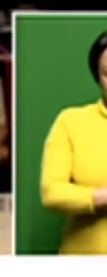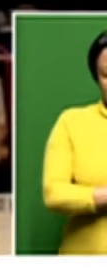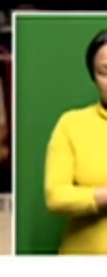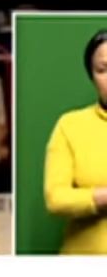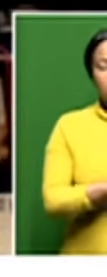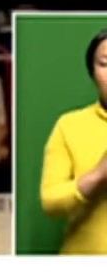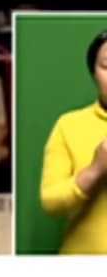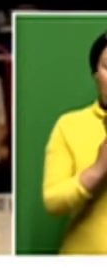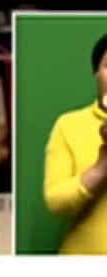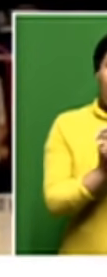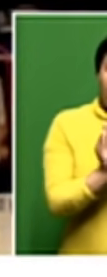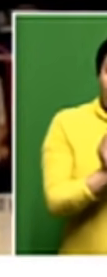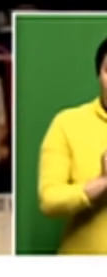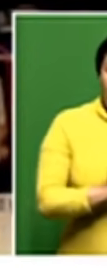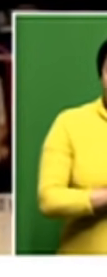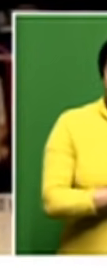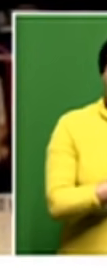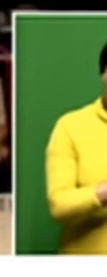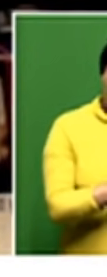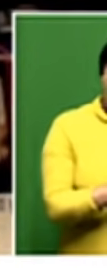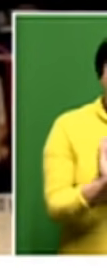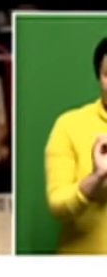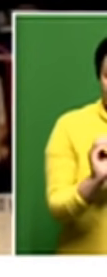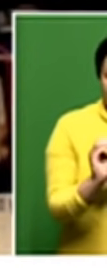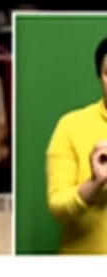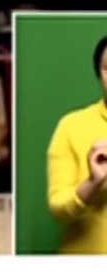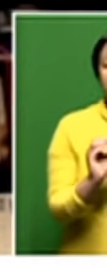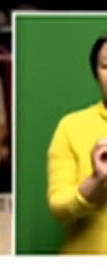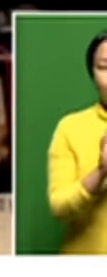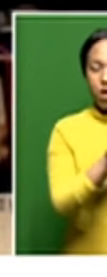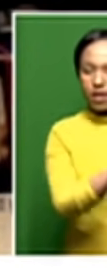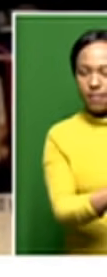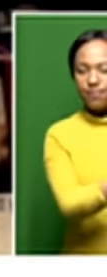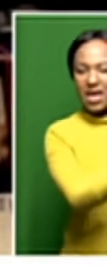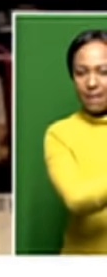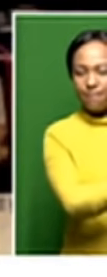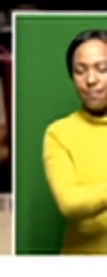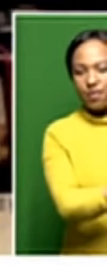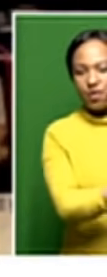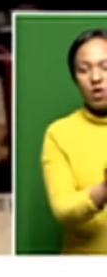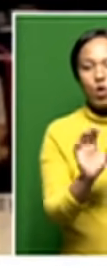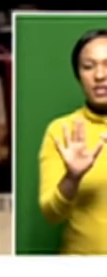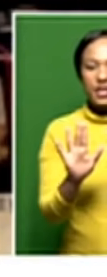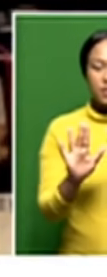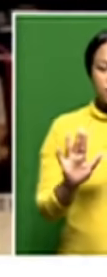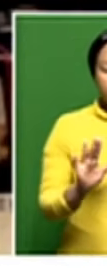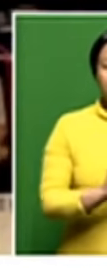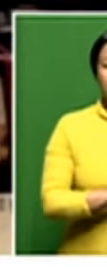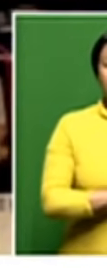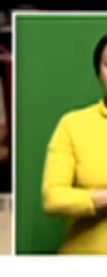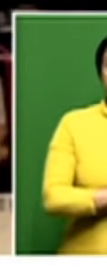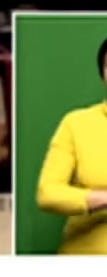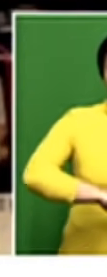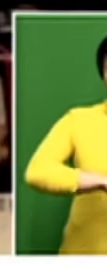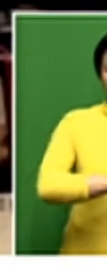no label on them. So this is unlabeled cans, and they're put in quarantine for between 10 and 15 days.